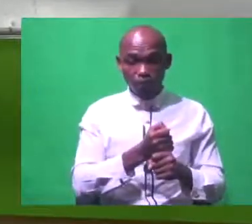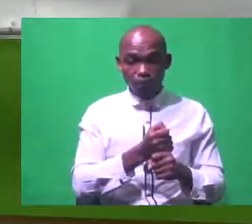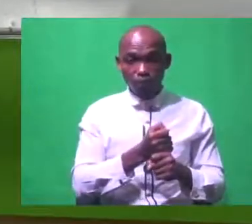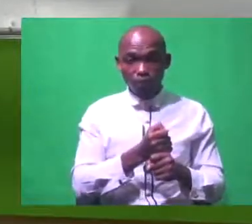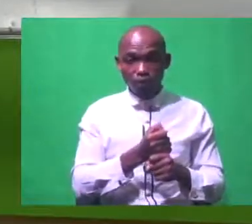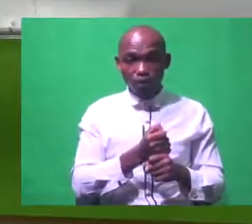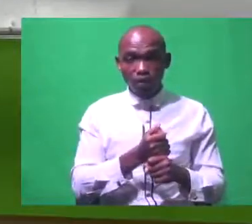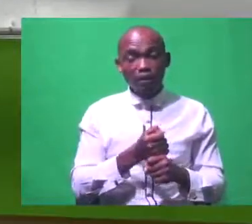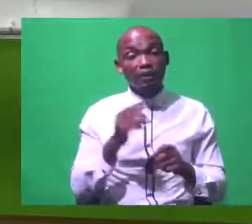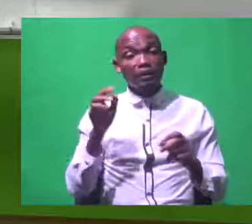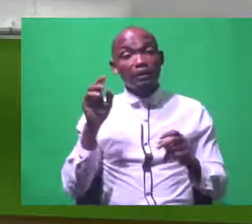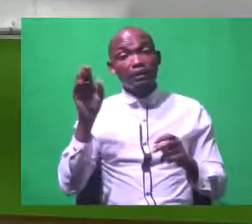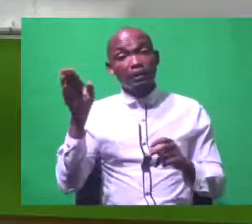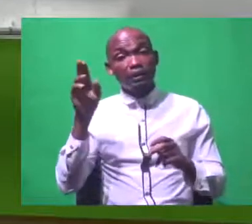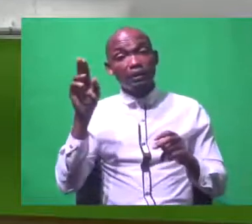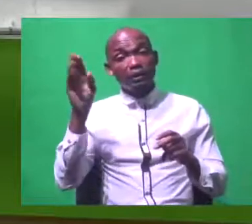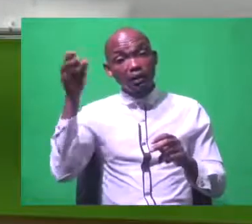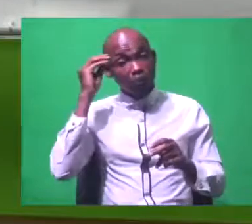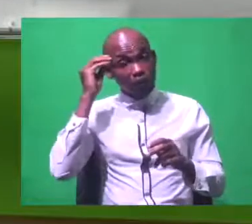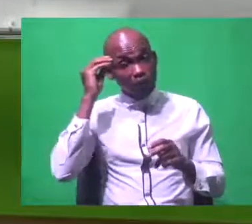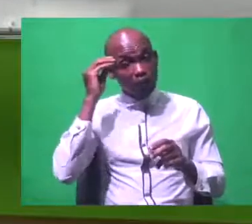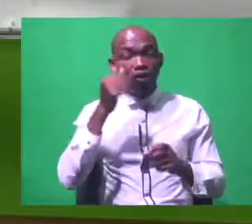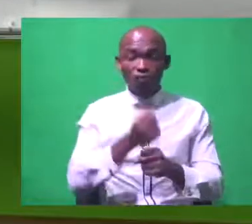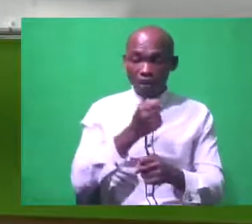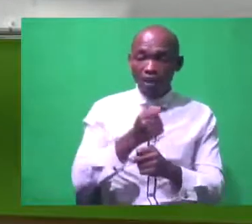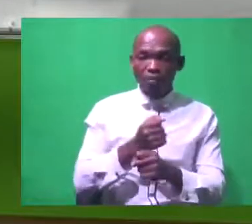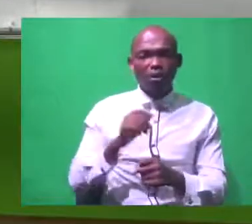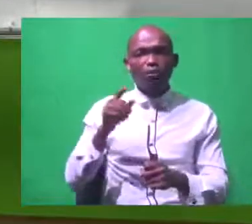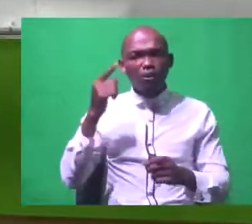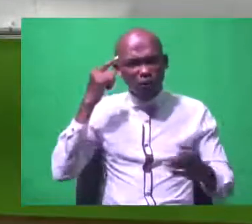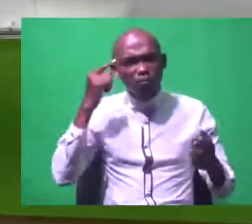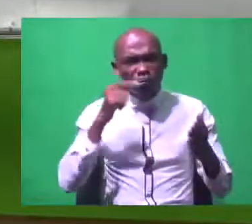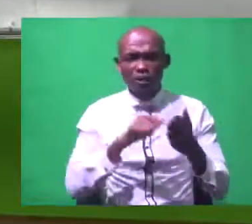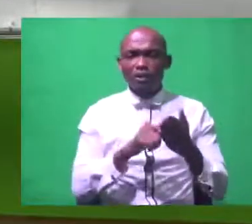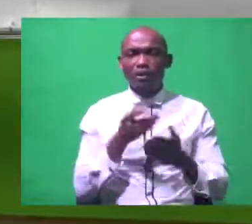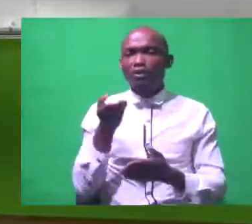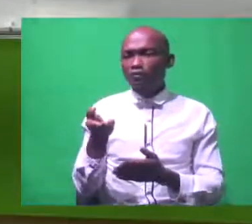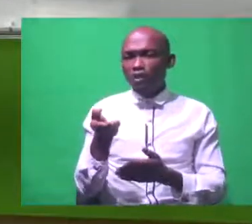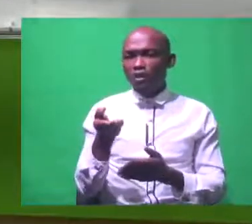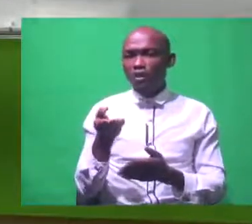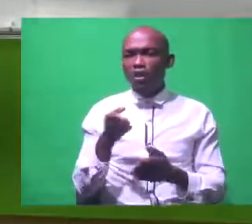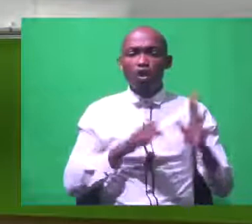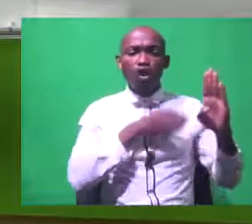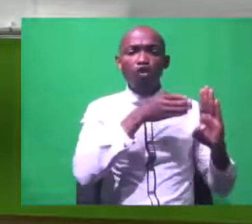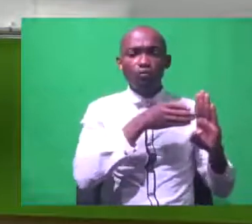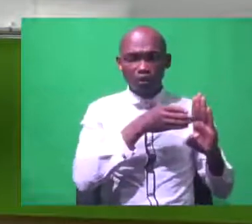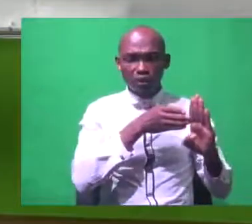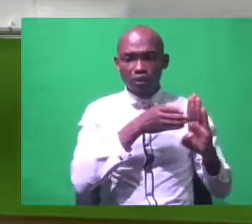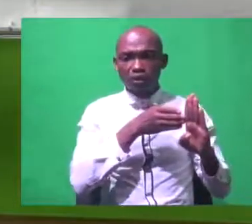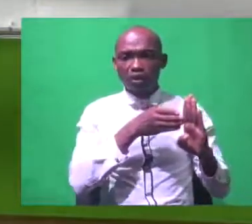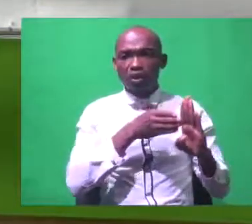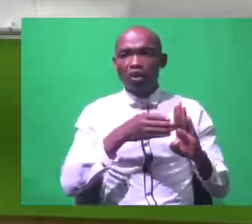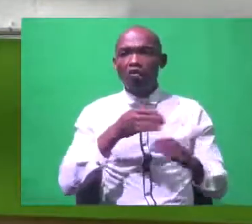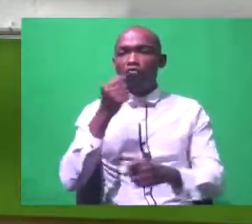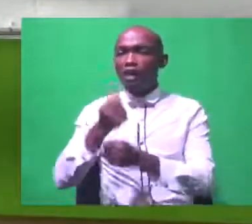The subject of labor. What is meant by the object of labor or